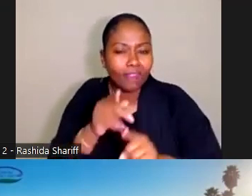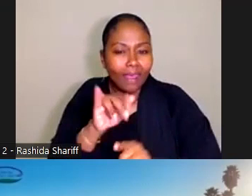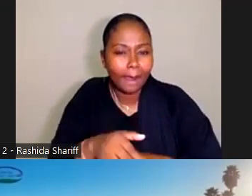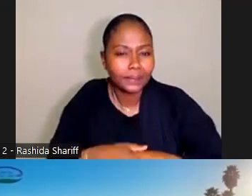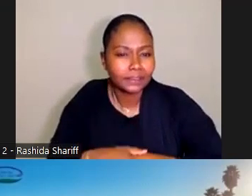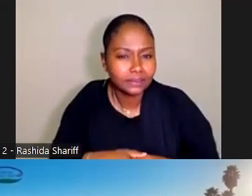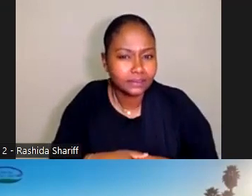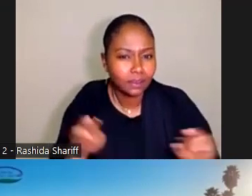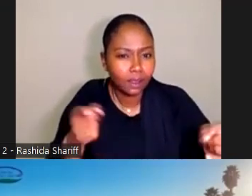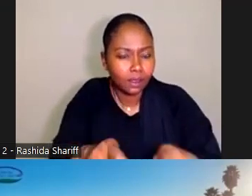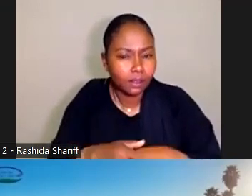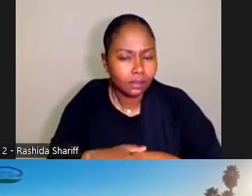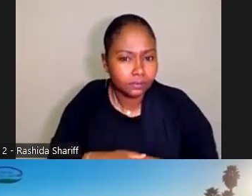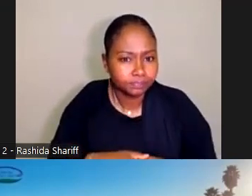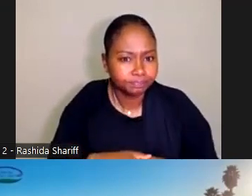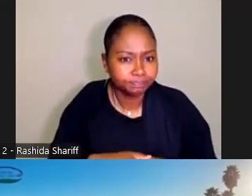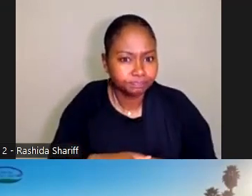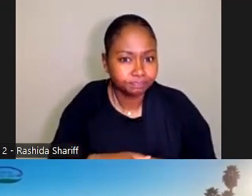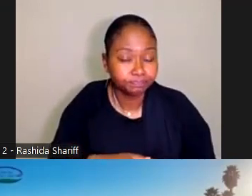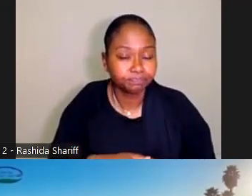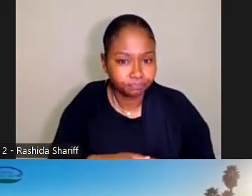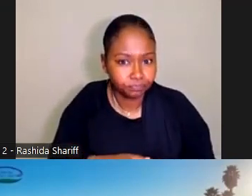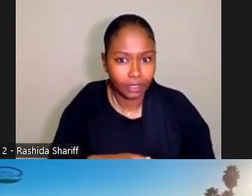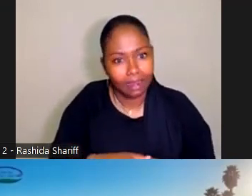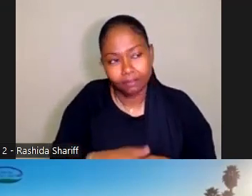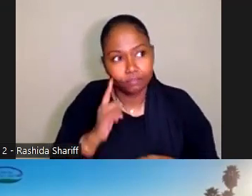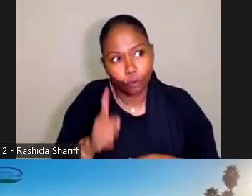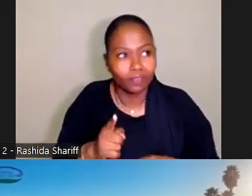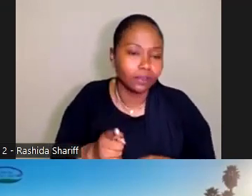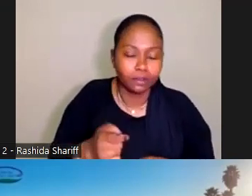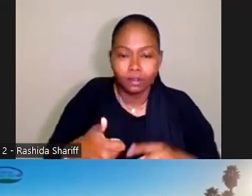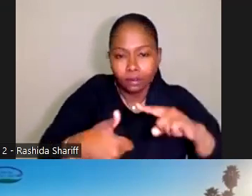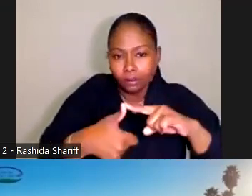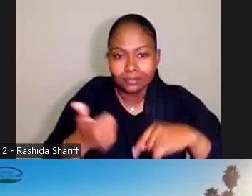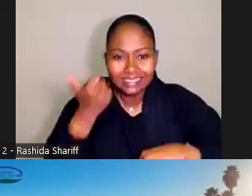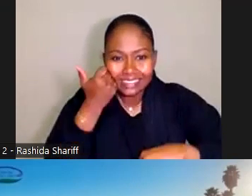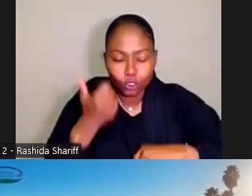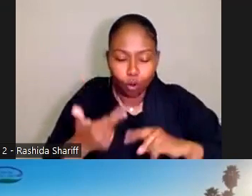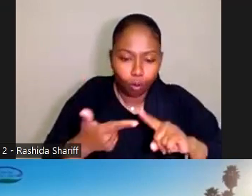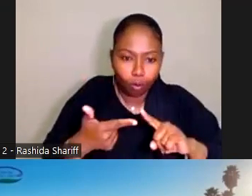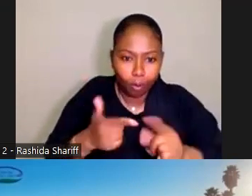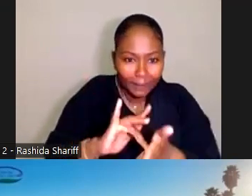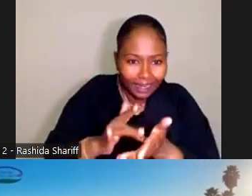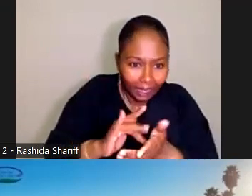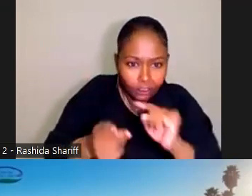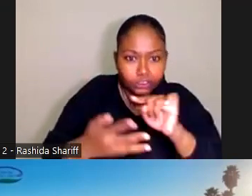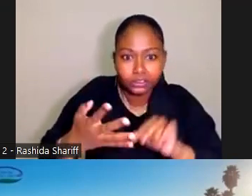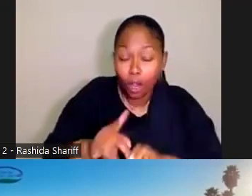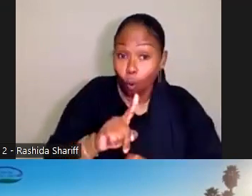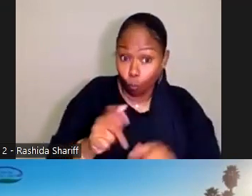is there? Especially on the dental medications, whatever it is, because one of the big things